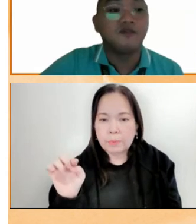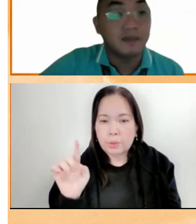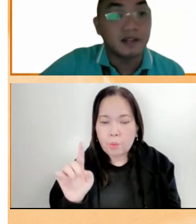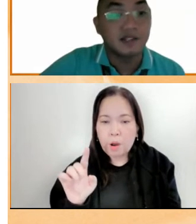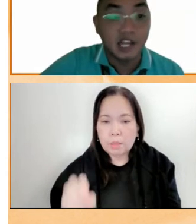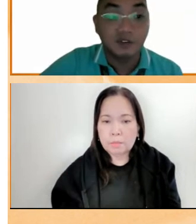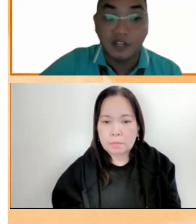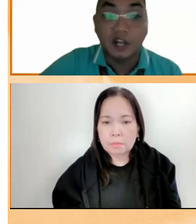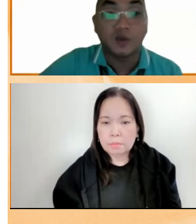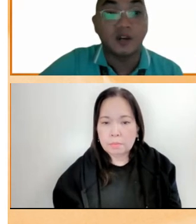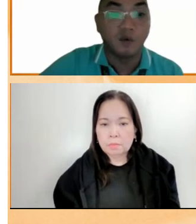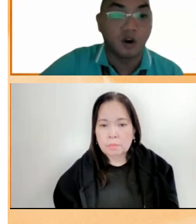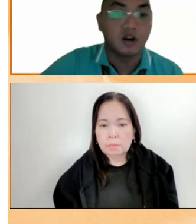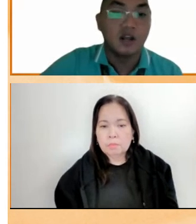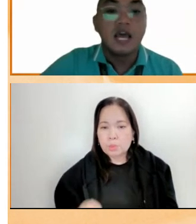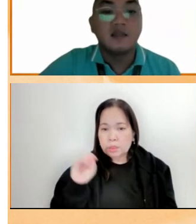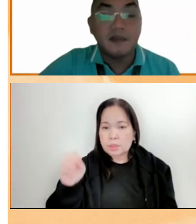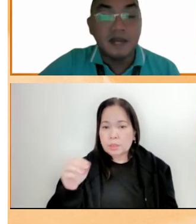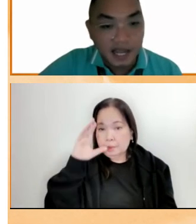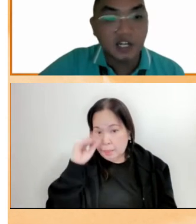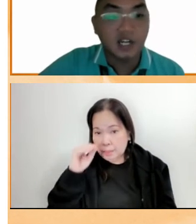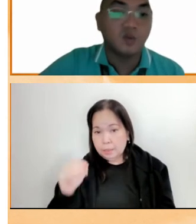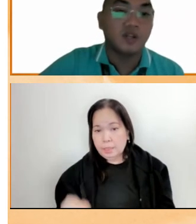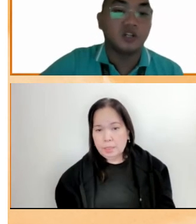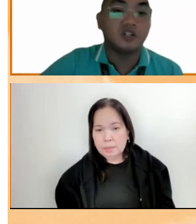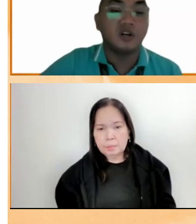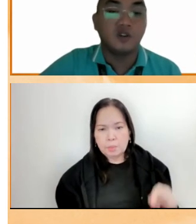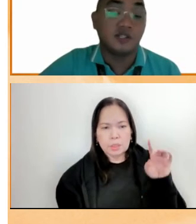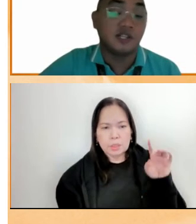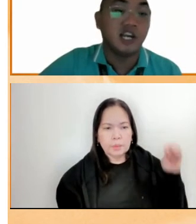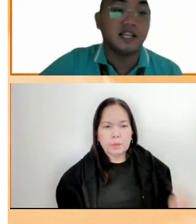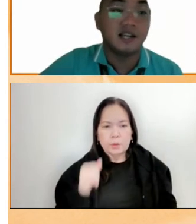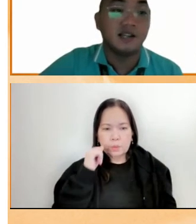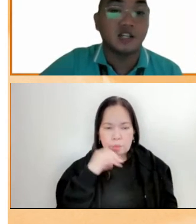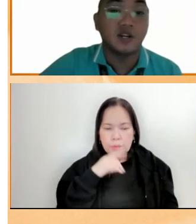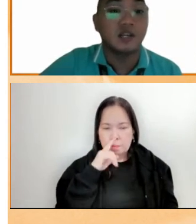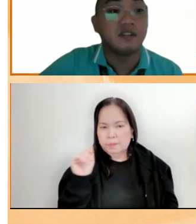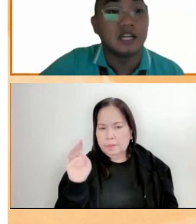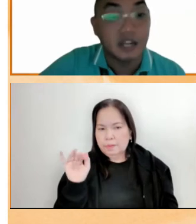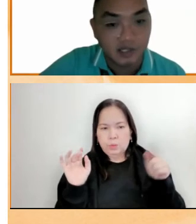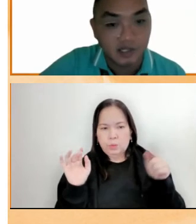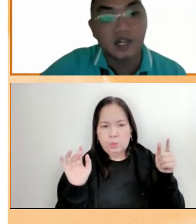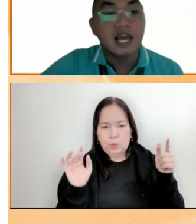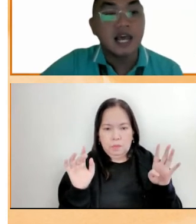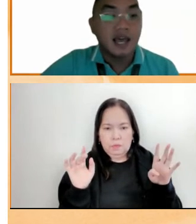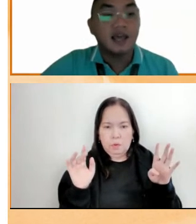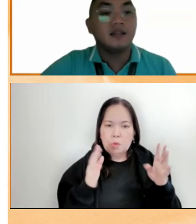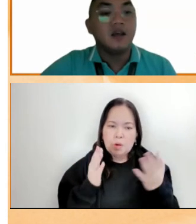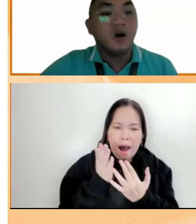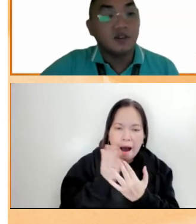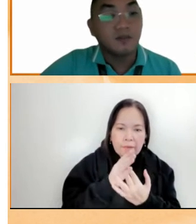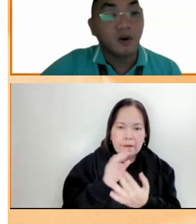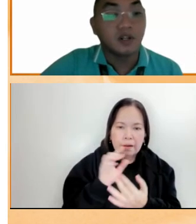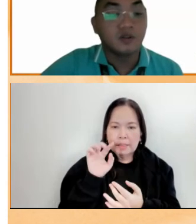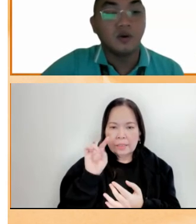of females aged 15 to 24. The mean age at which drug use was initiated is actually 17 years. And